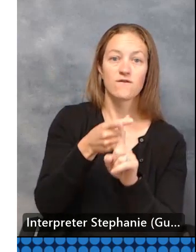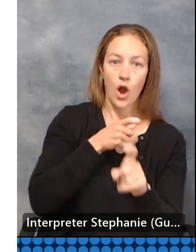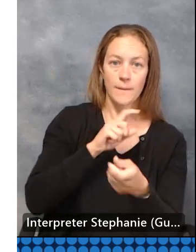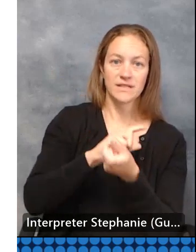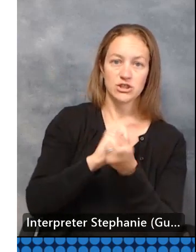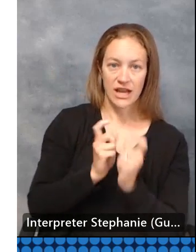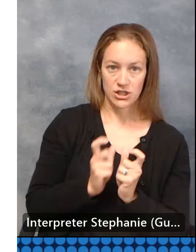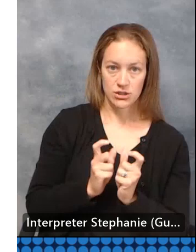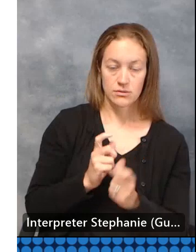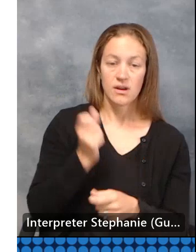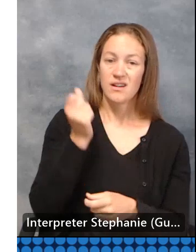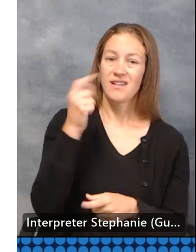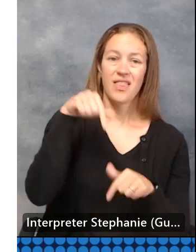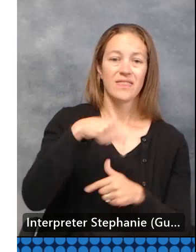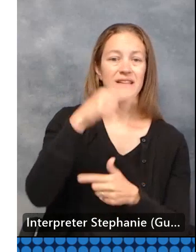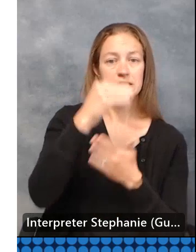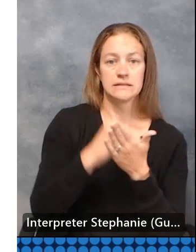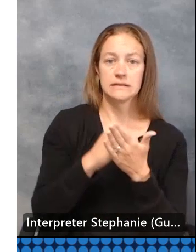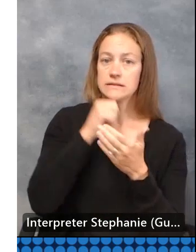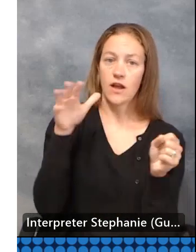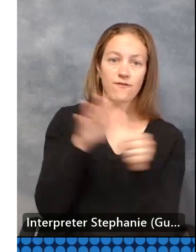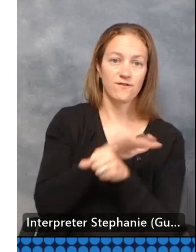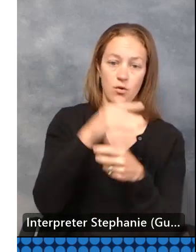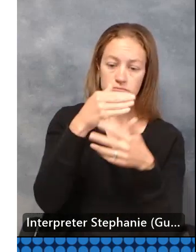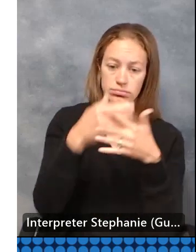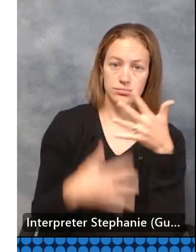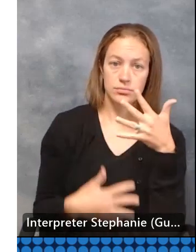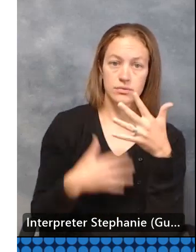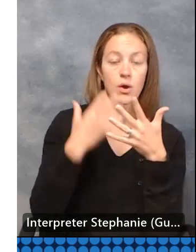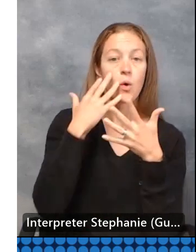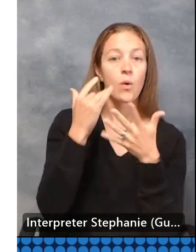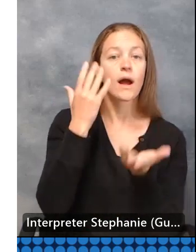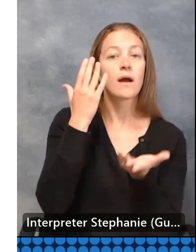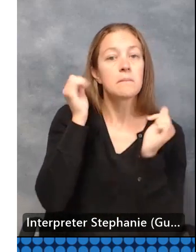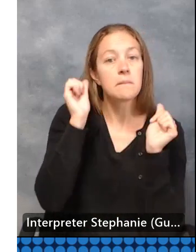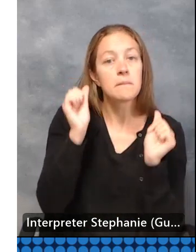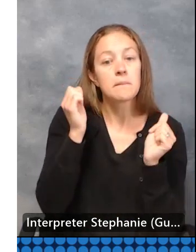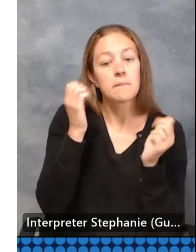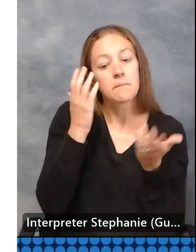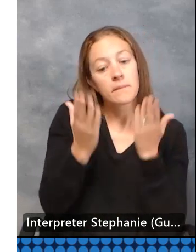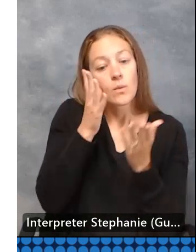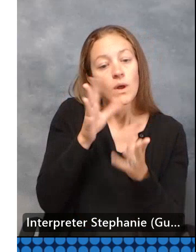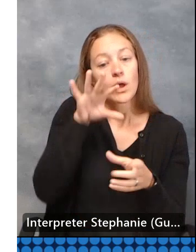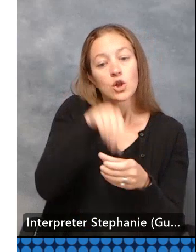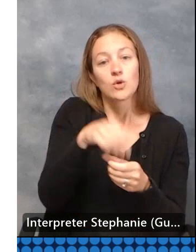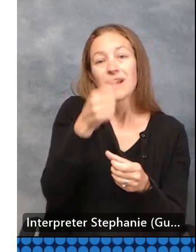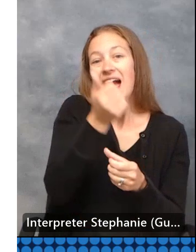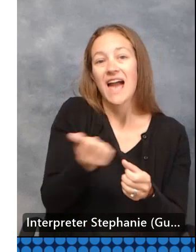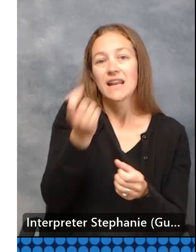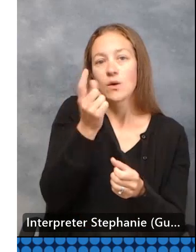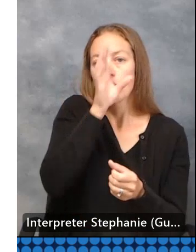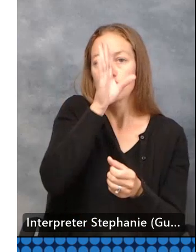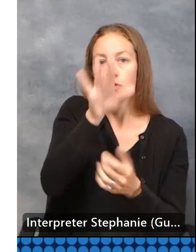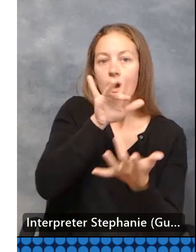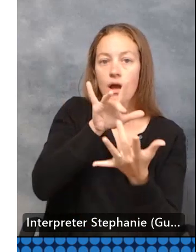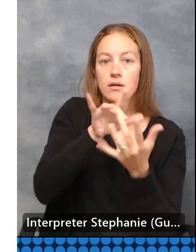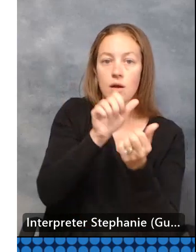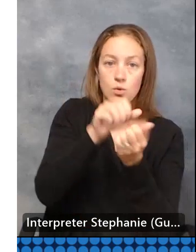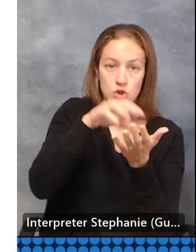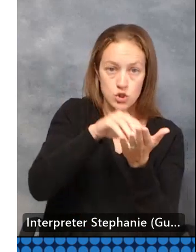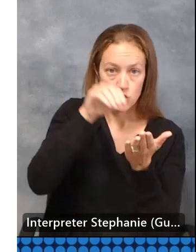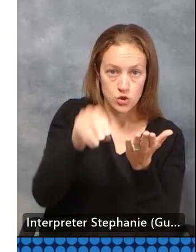This list is not exhaustive, as it may include anyone who is in direct contact with students